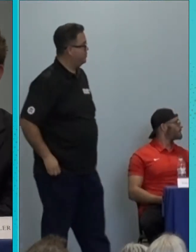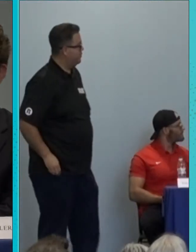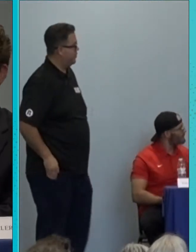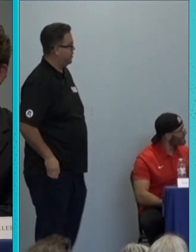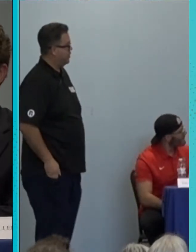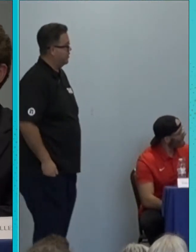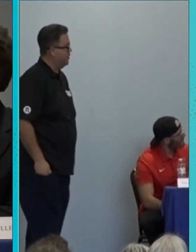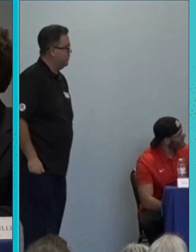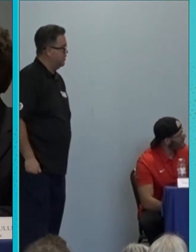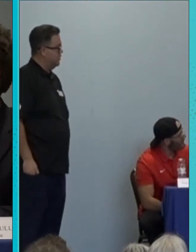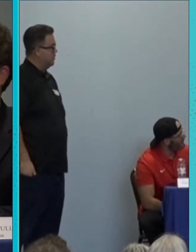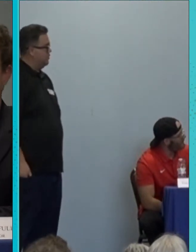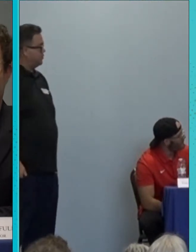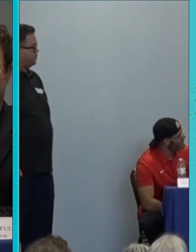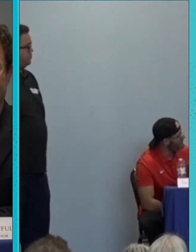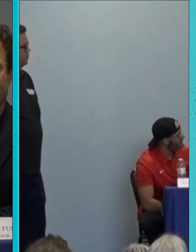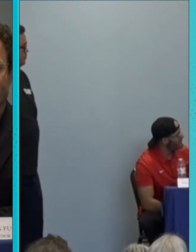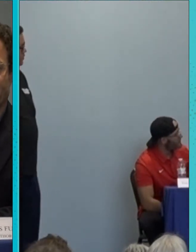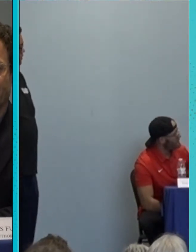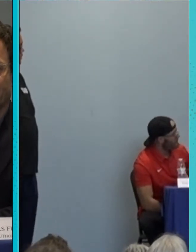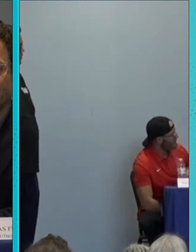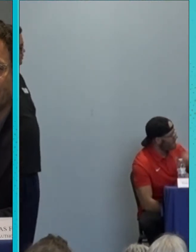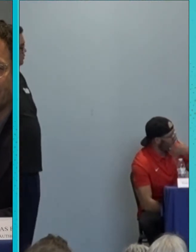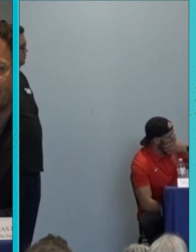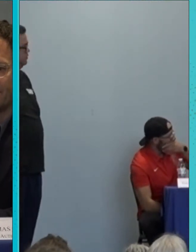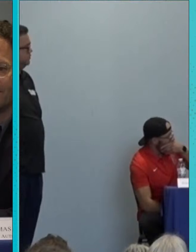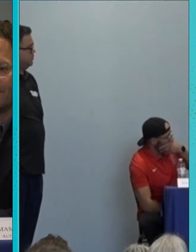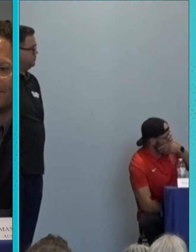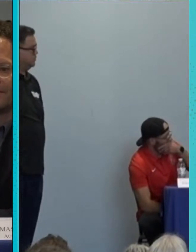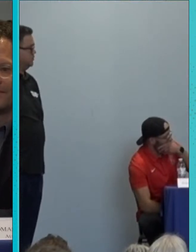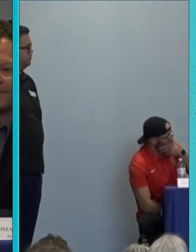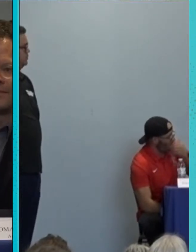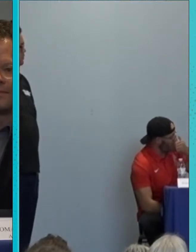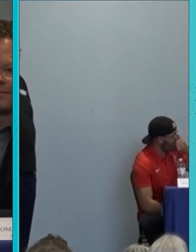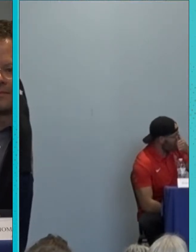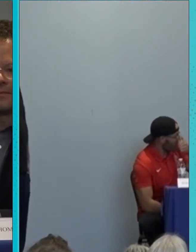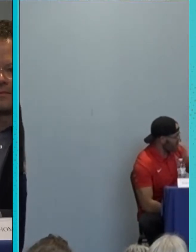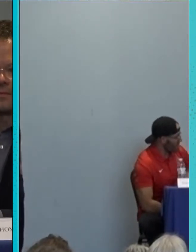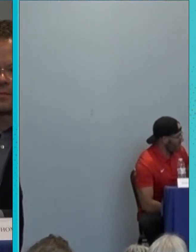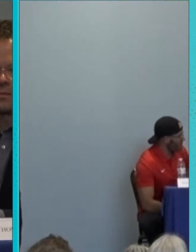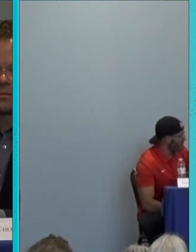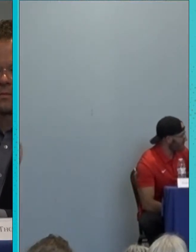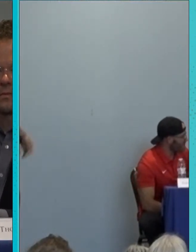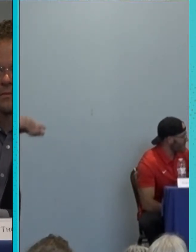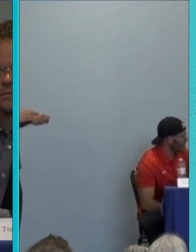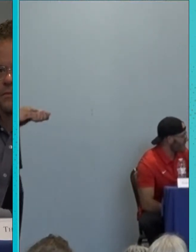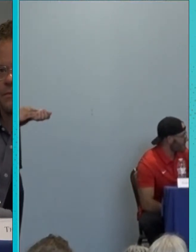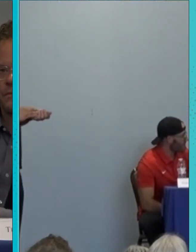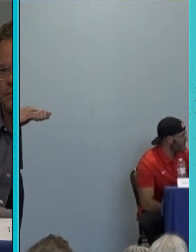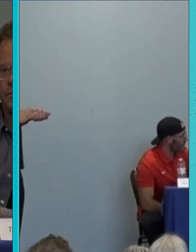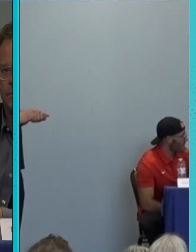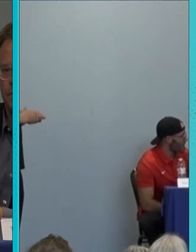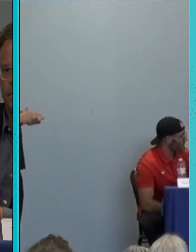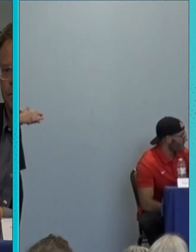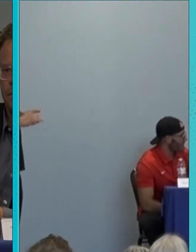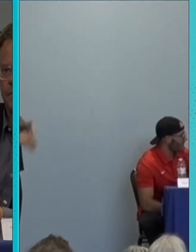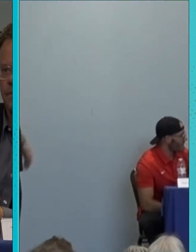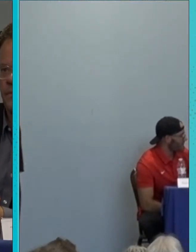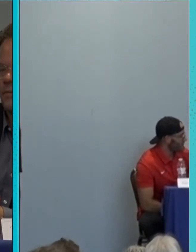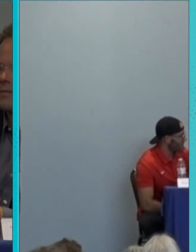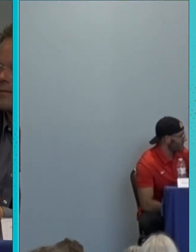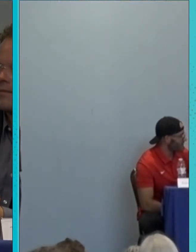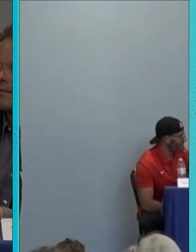Sure. So AT&T created the first of its kind helmet, and that